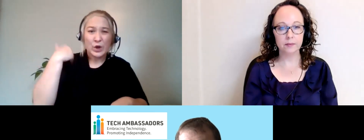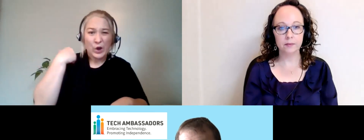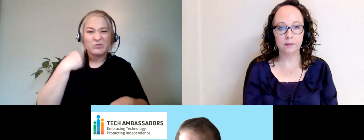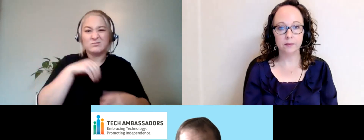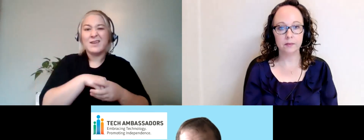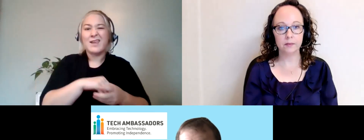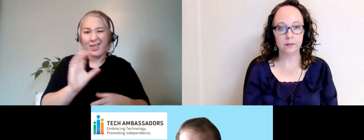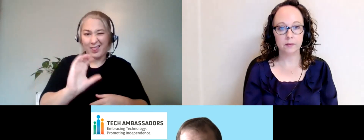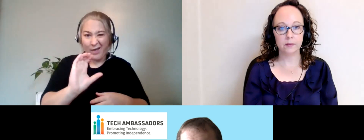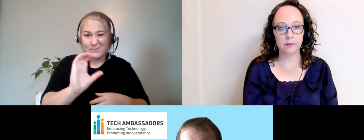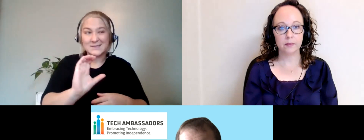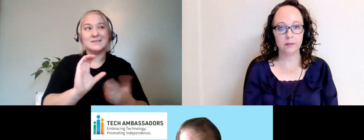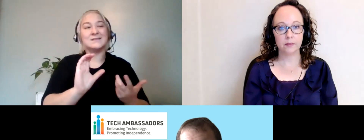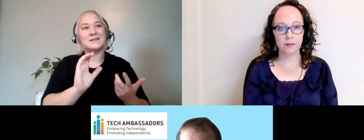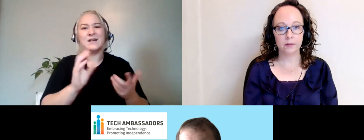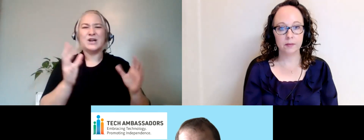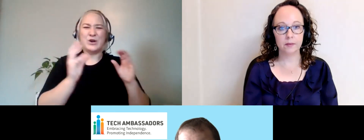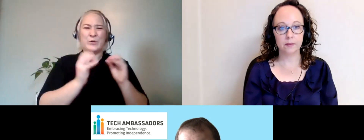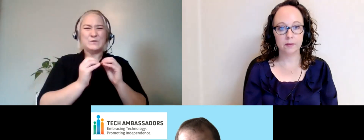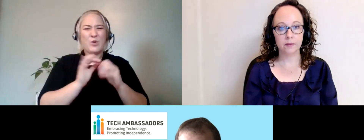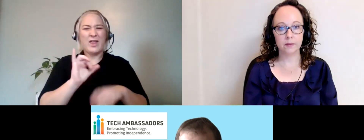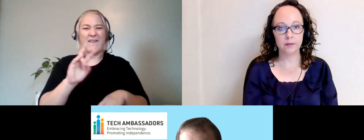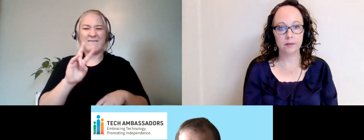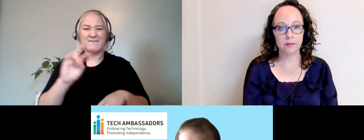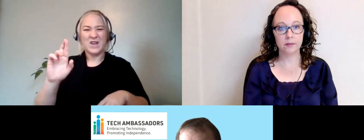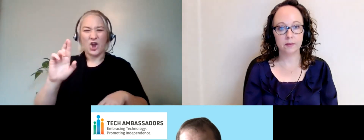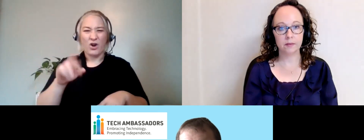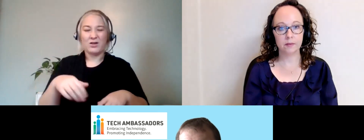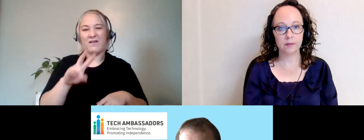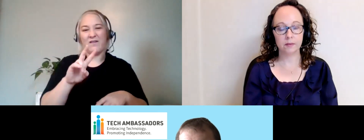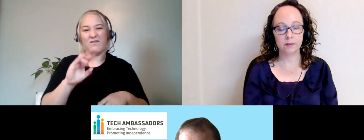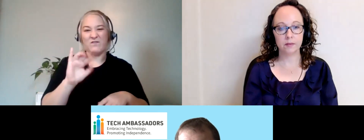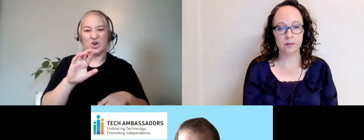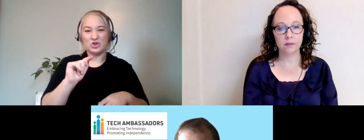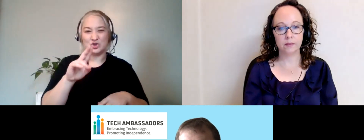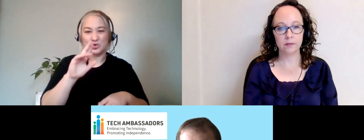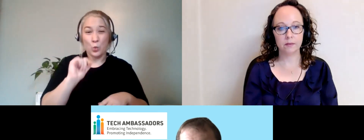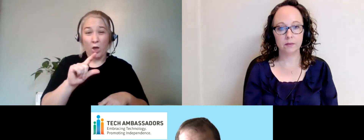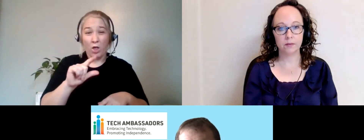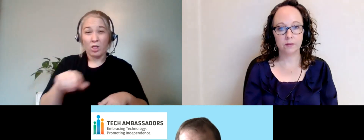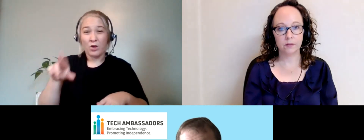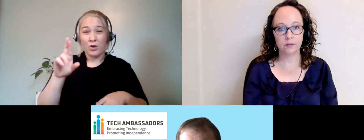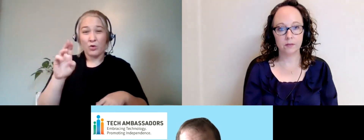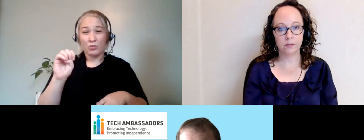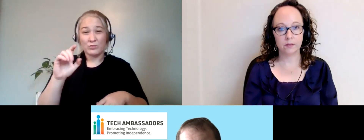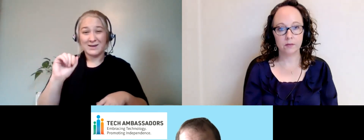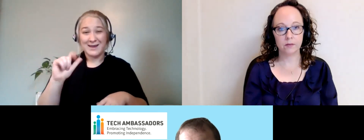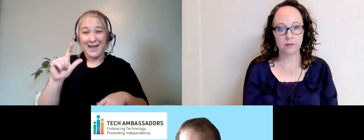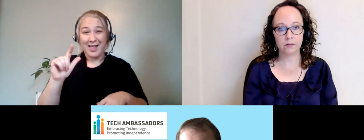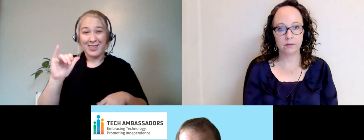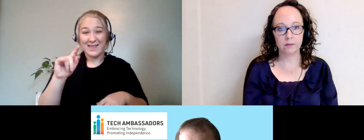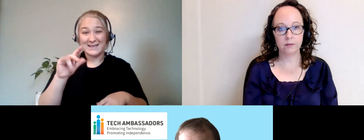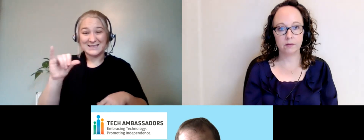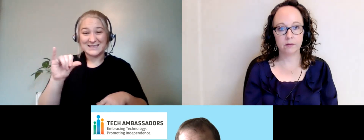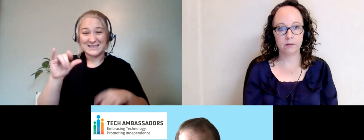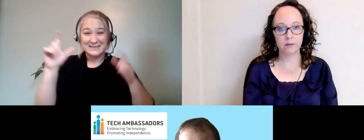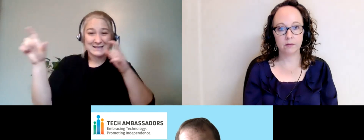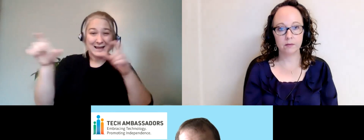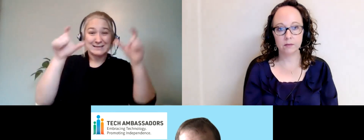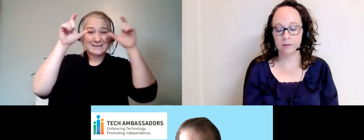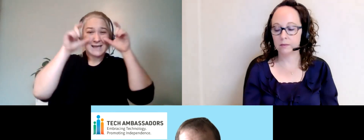like a virtual reality headset, which blocks your vision